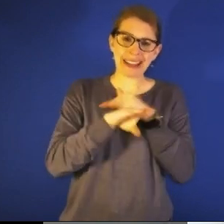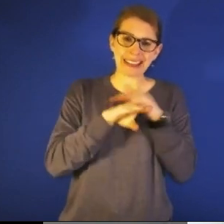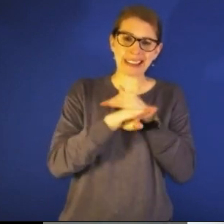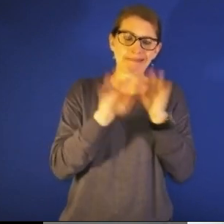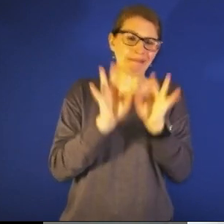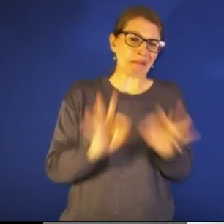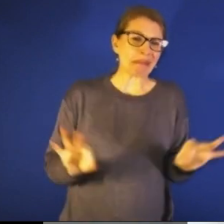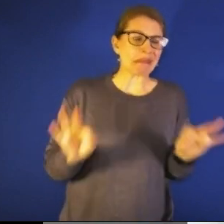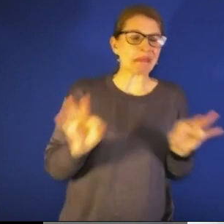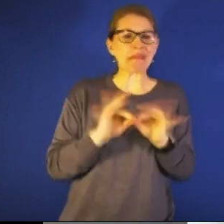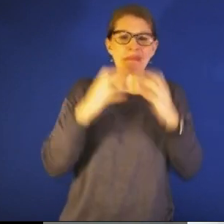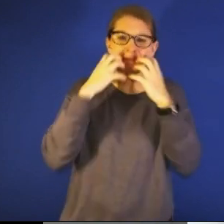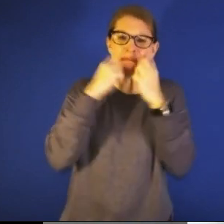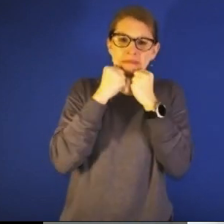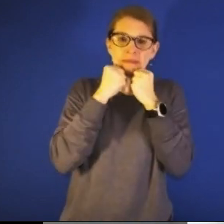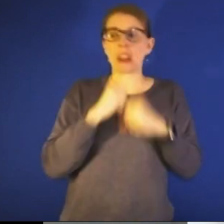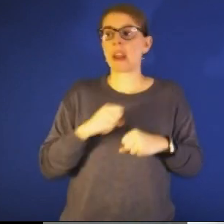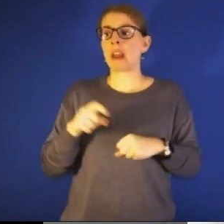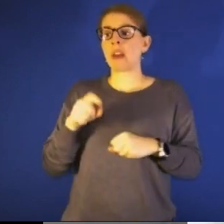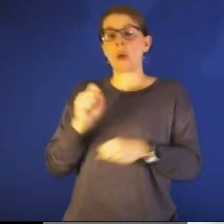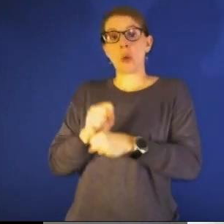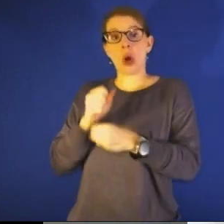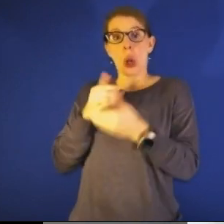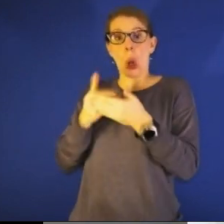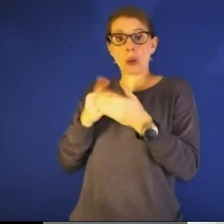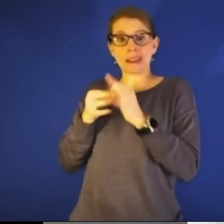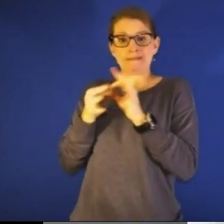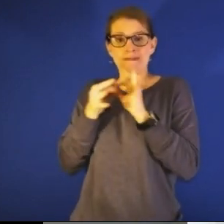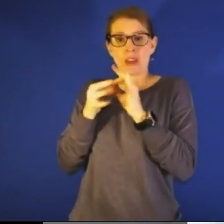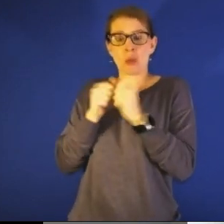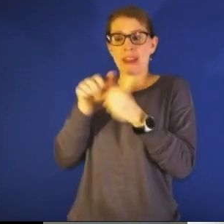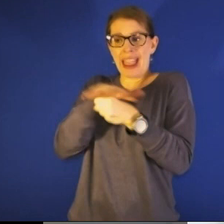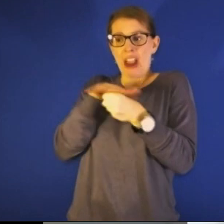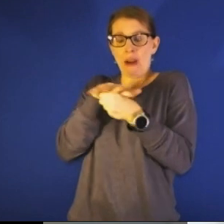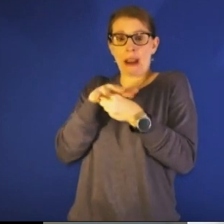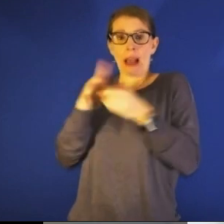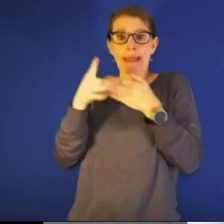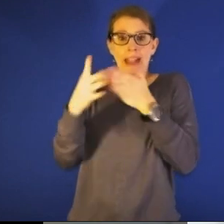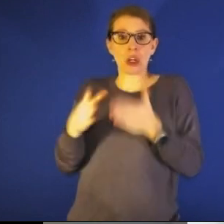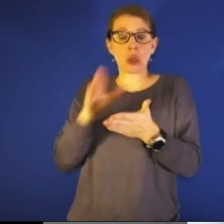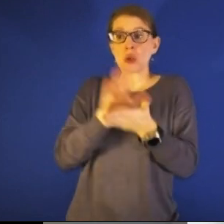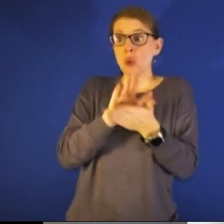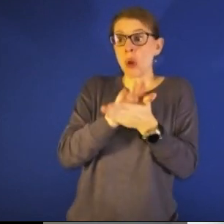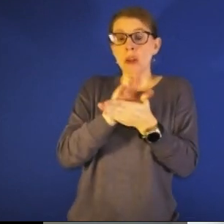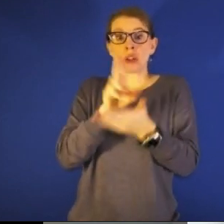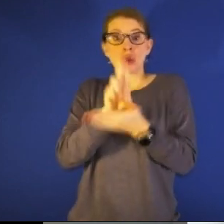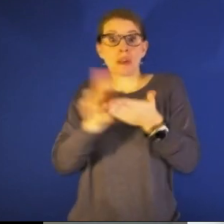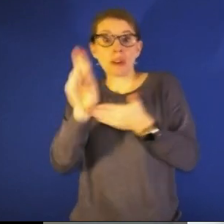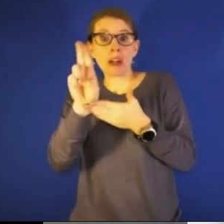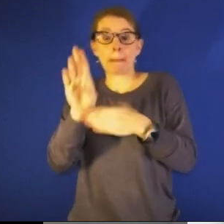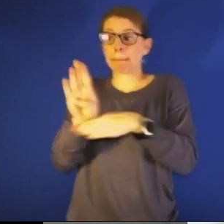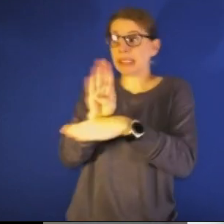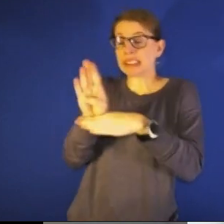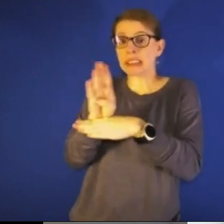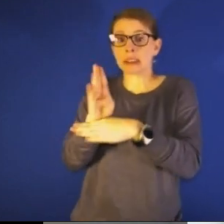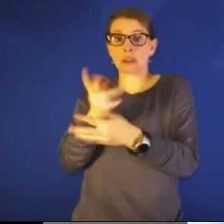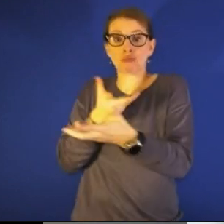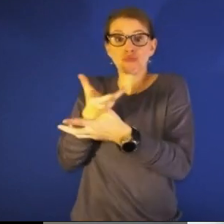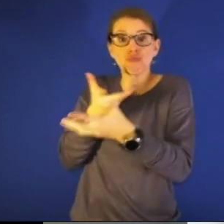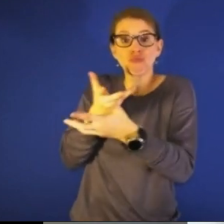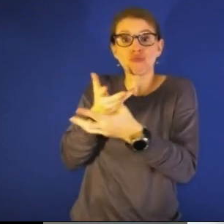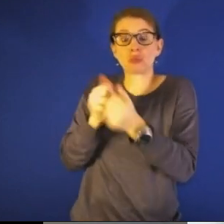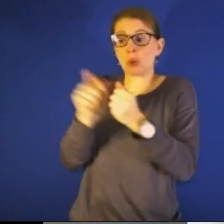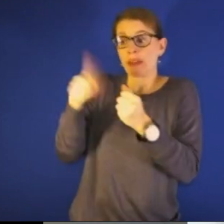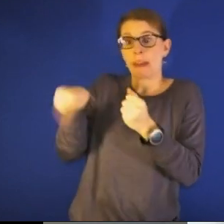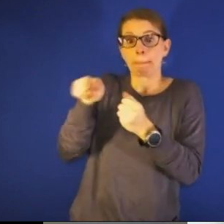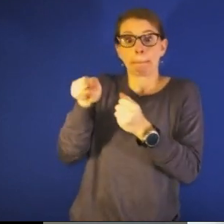We also work very closely with all of the area leaders, schools, universities, businesses. We work very closely with these people,